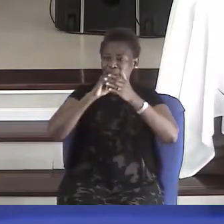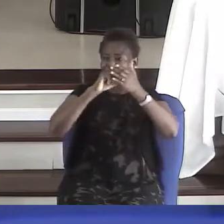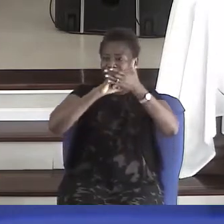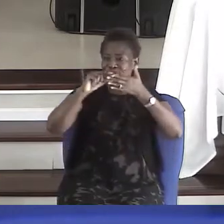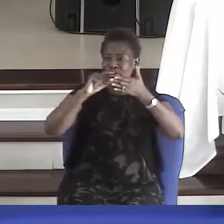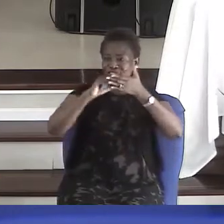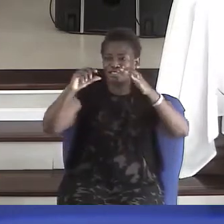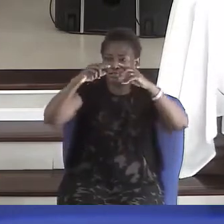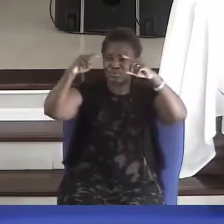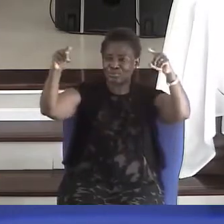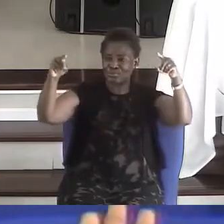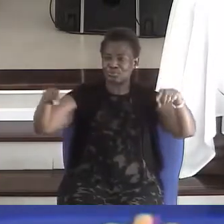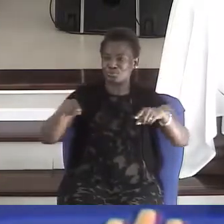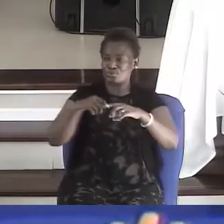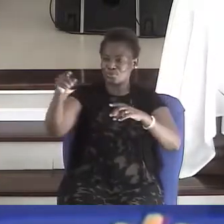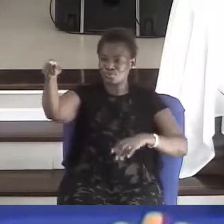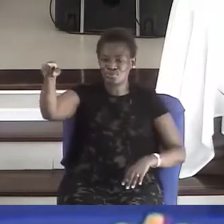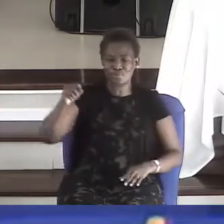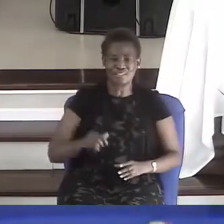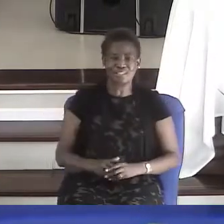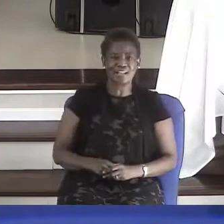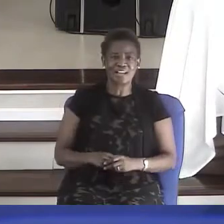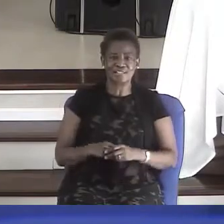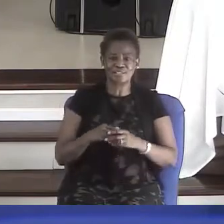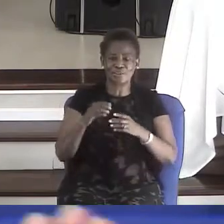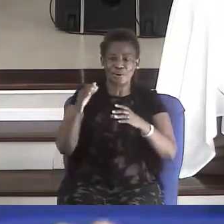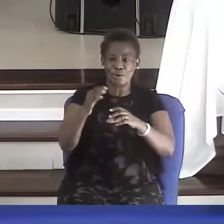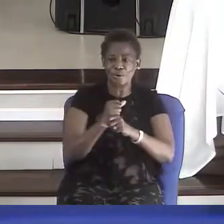of life. Why?